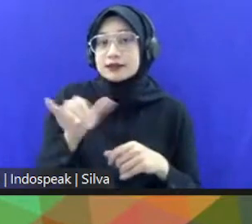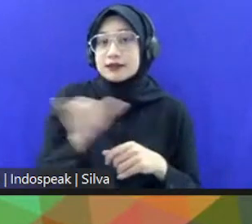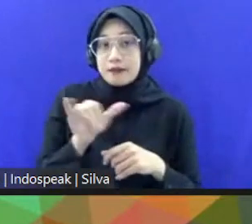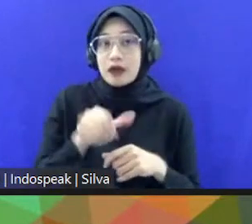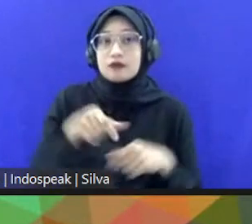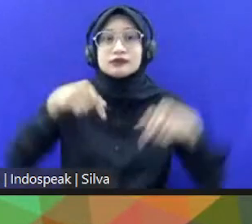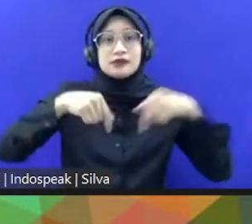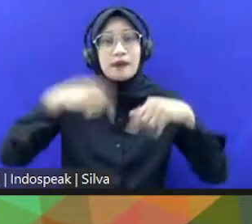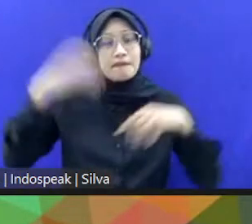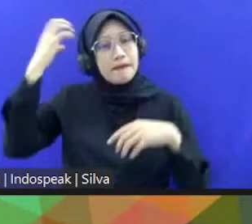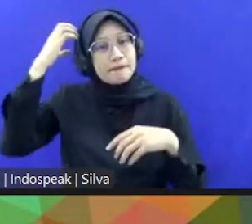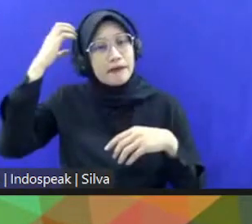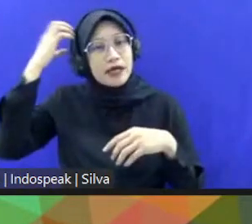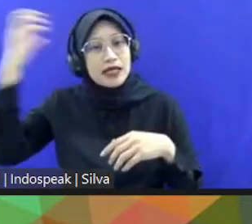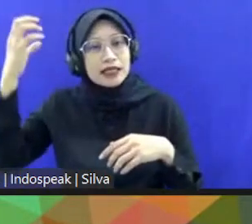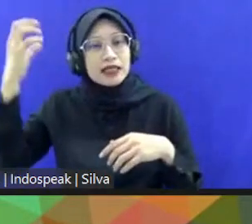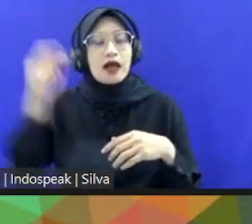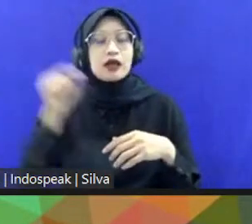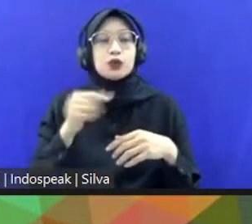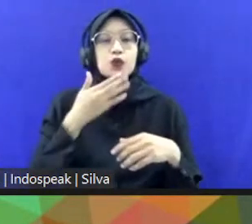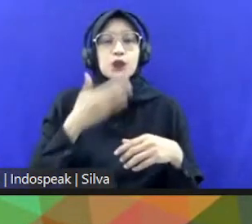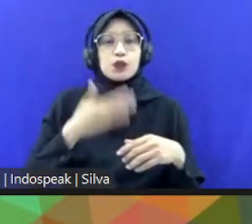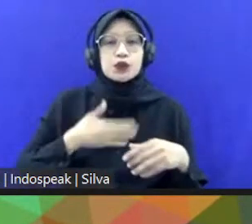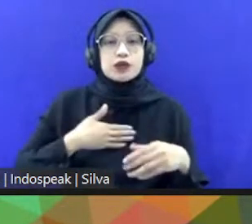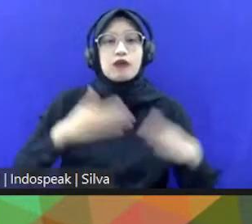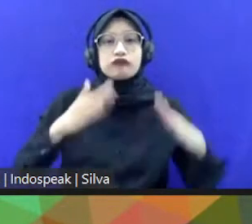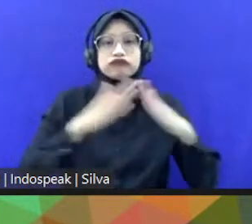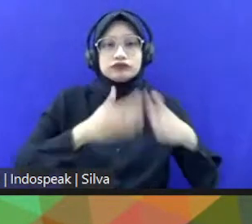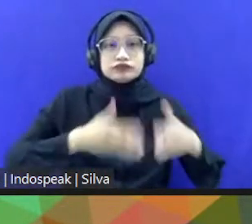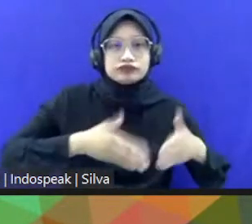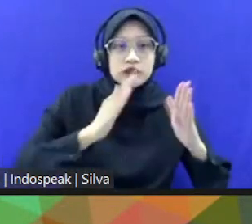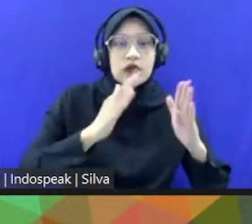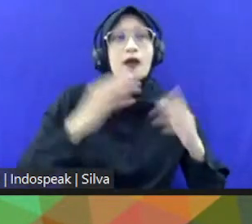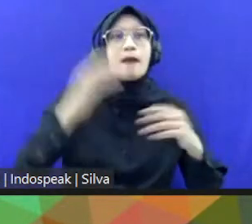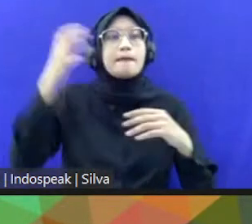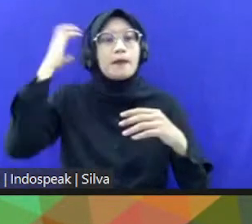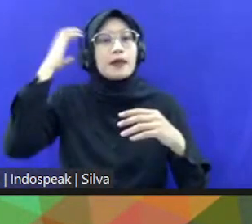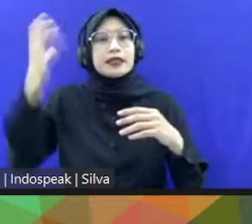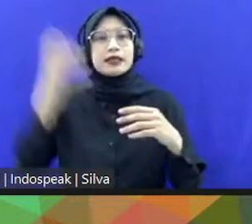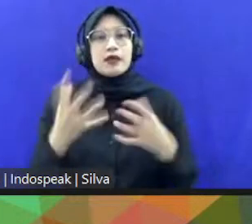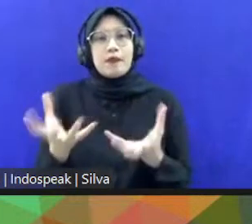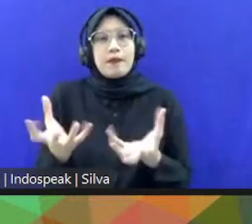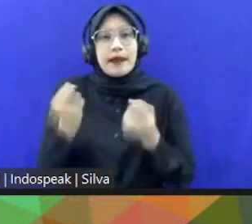the infrastructures, the government hold the powers of,